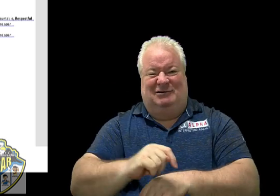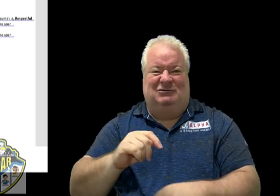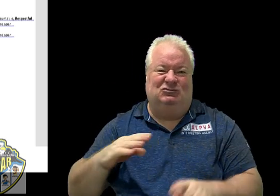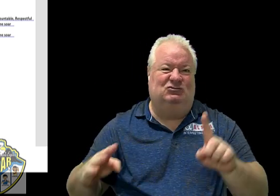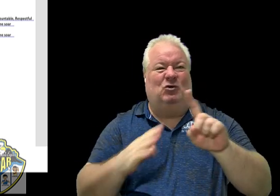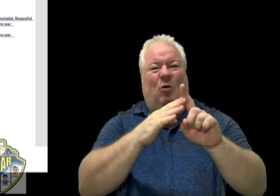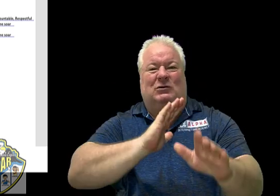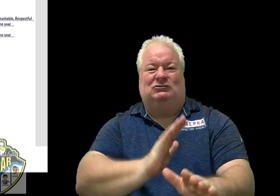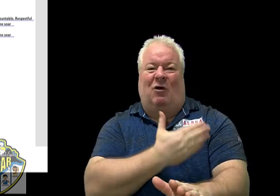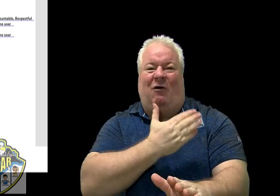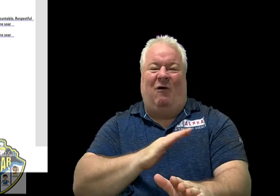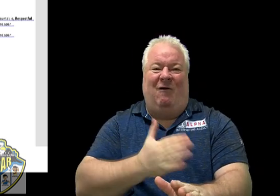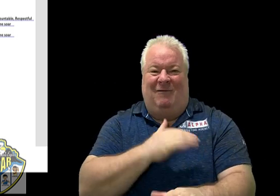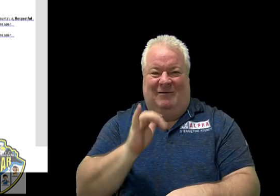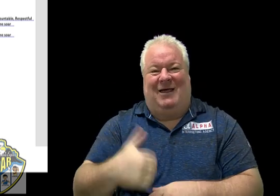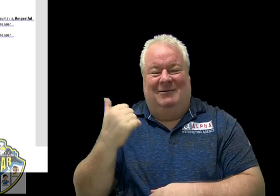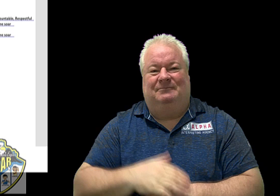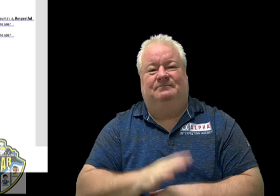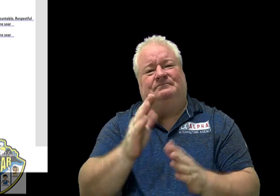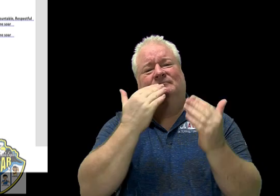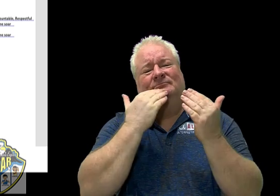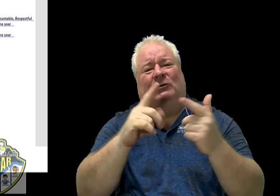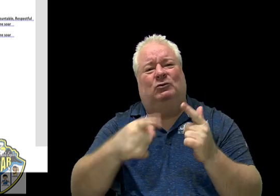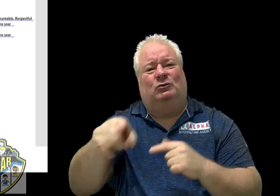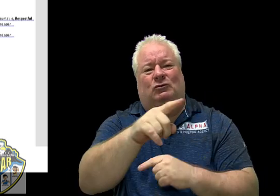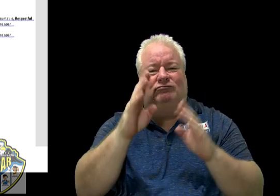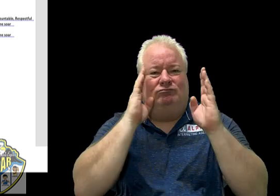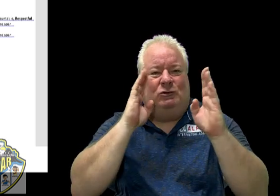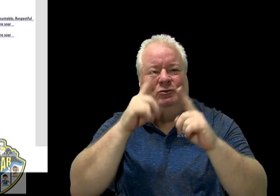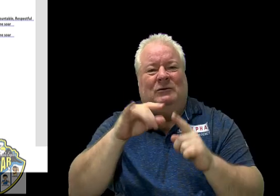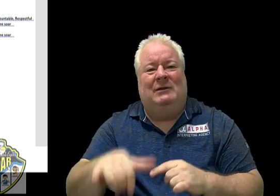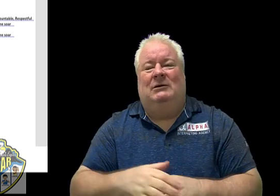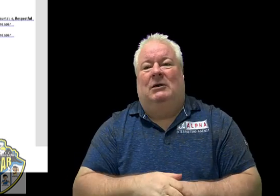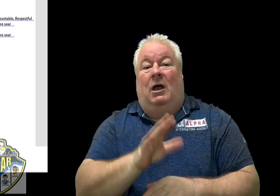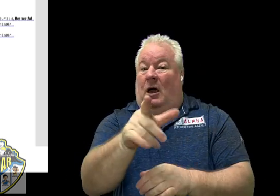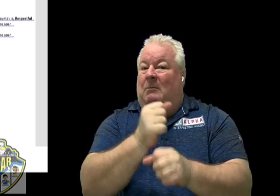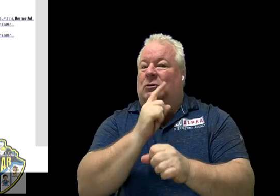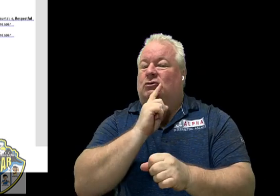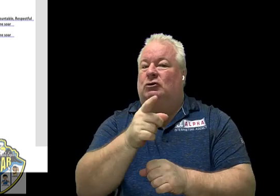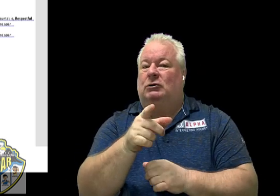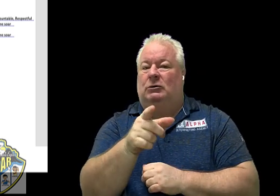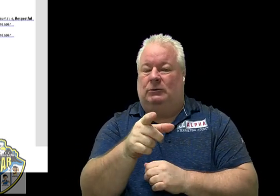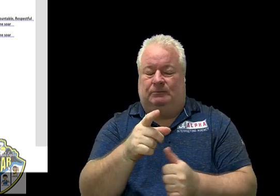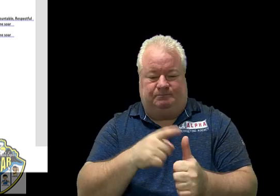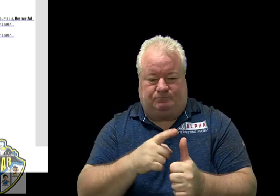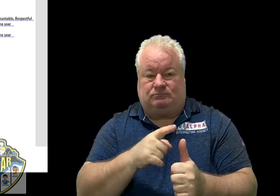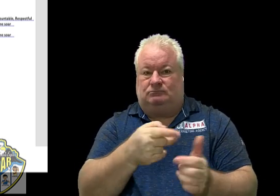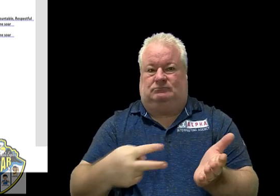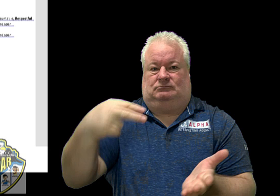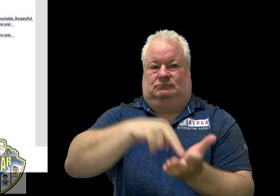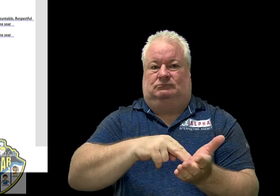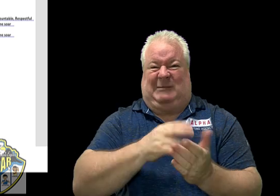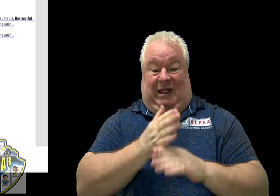Soar song. Thank you everybody for your attention. Make sure that you rise